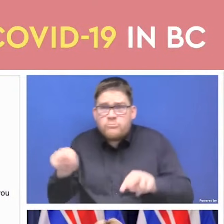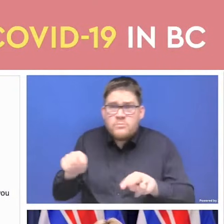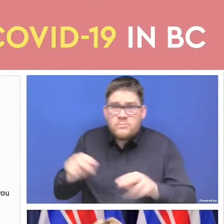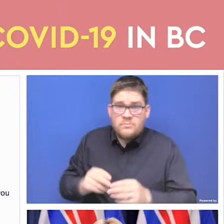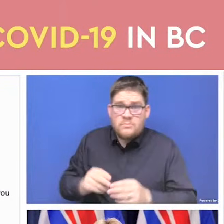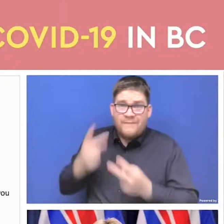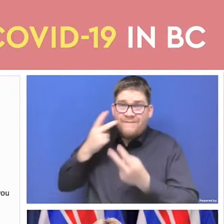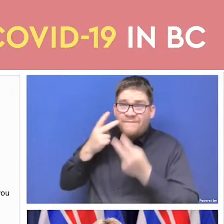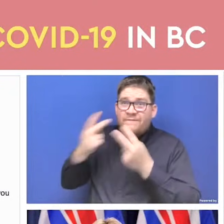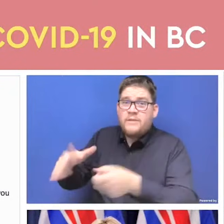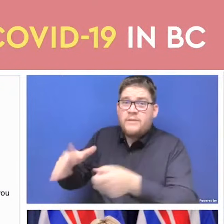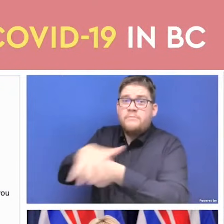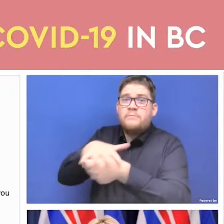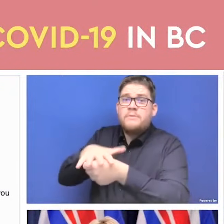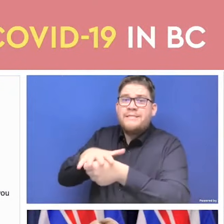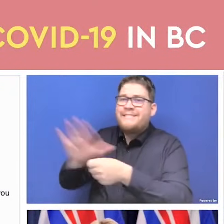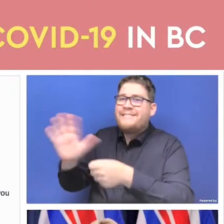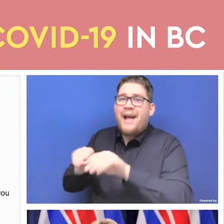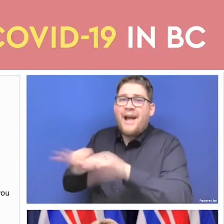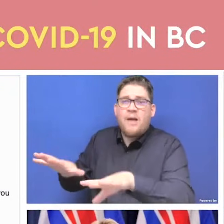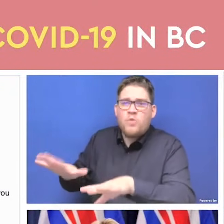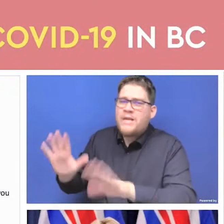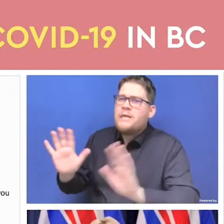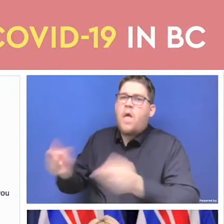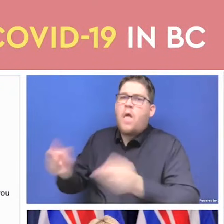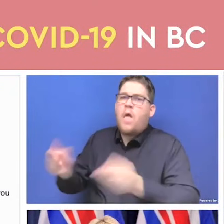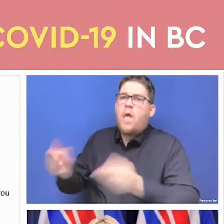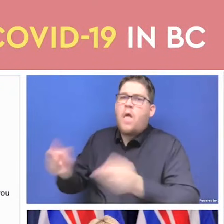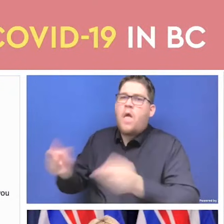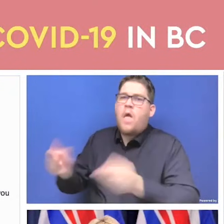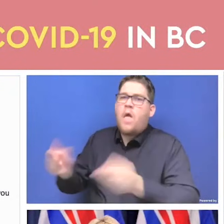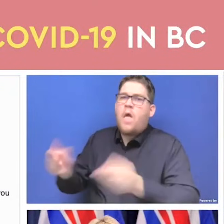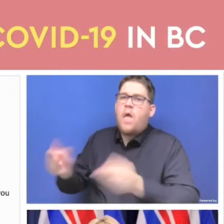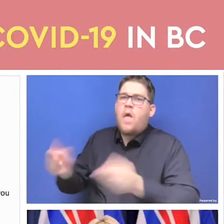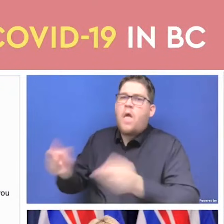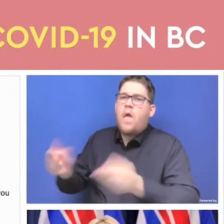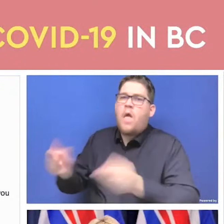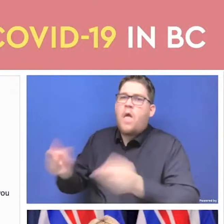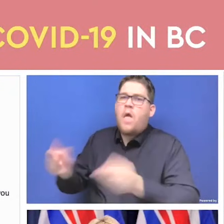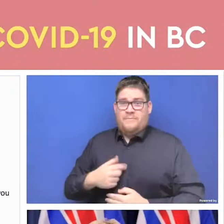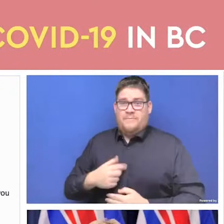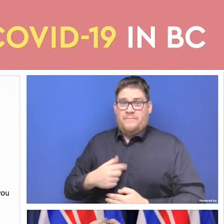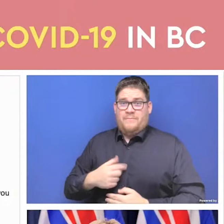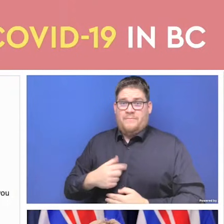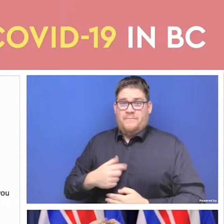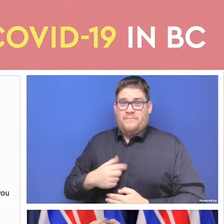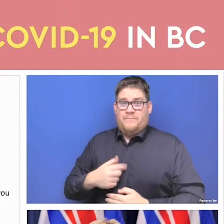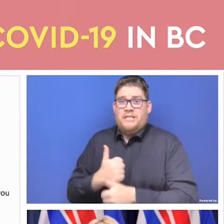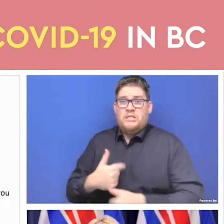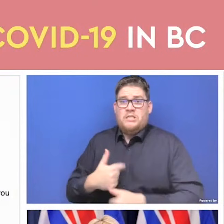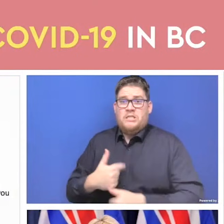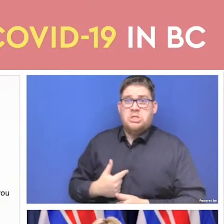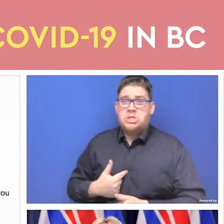a lot of this virus transmitting. And if you're somebody more at risk, don't take that chance to travel right now. Respecting that